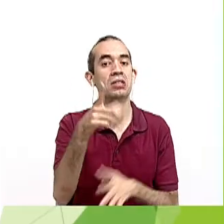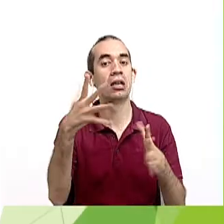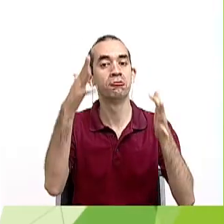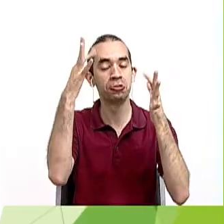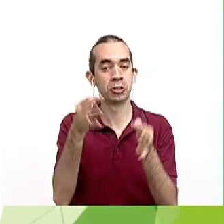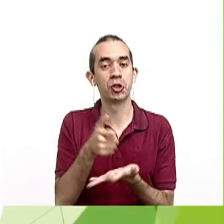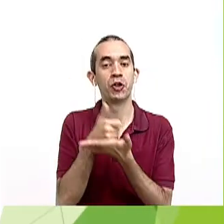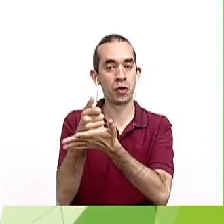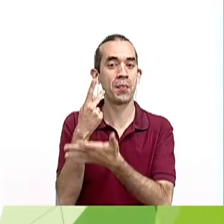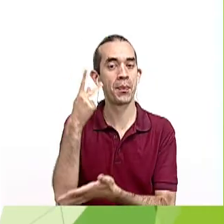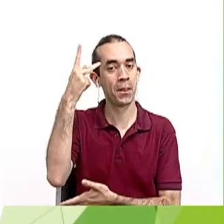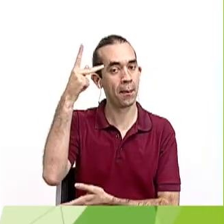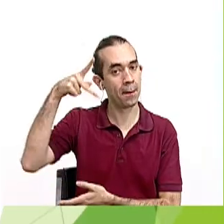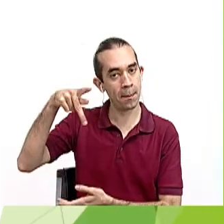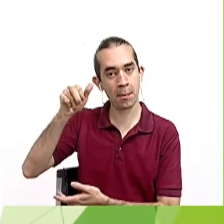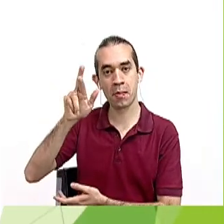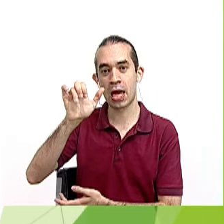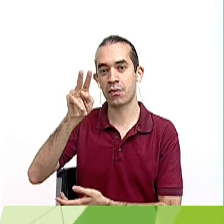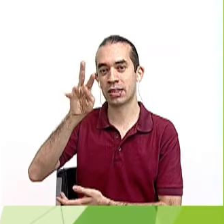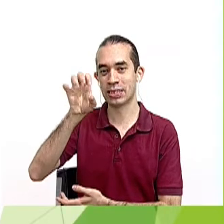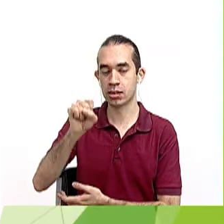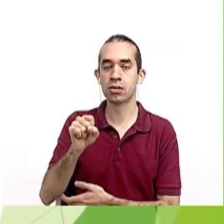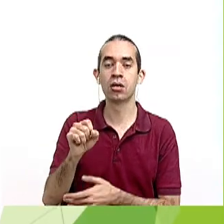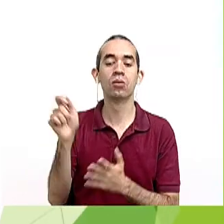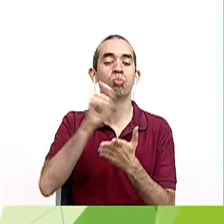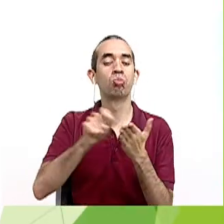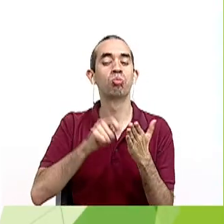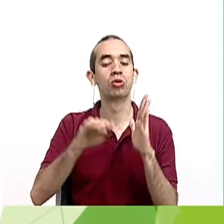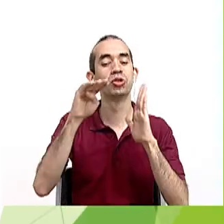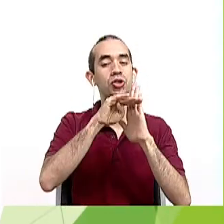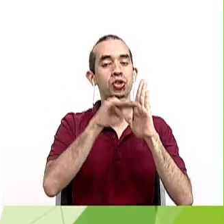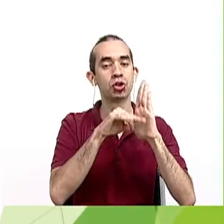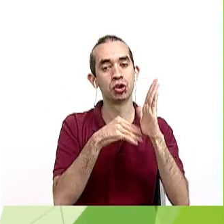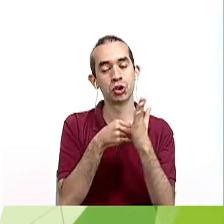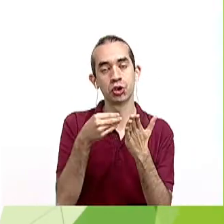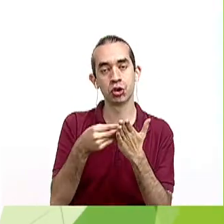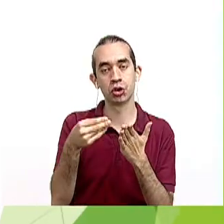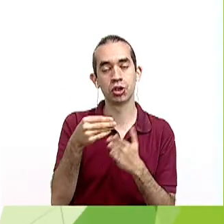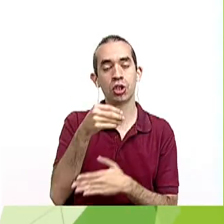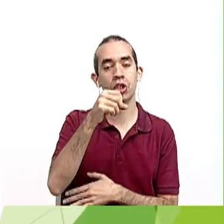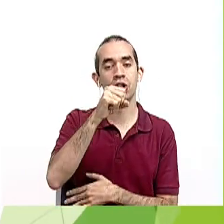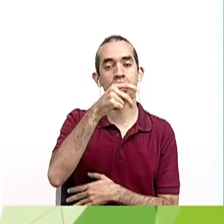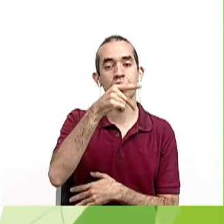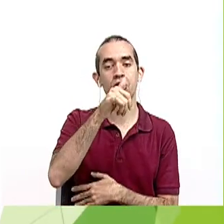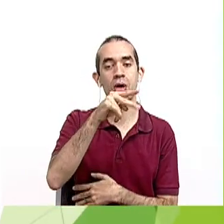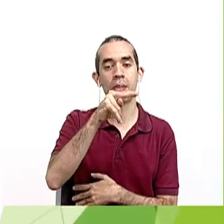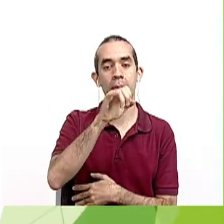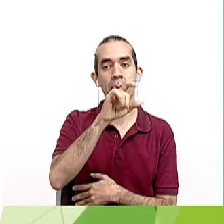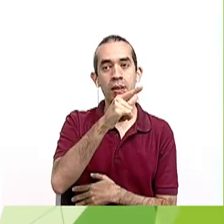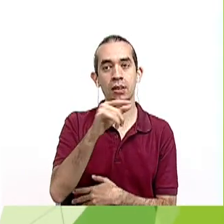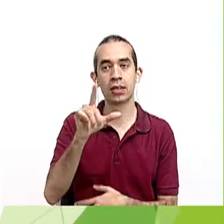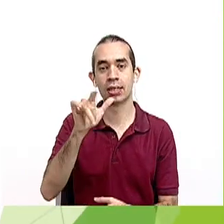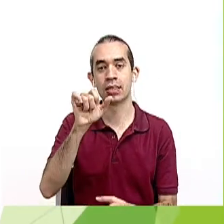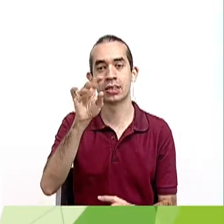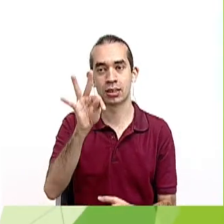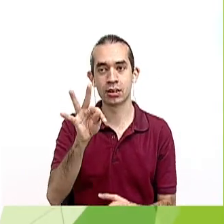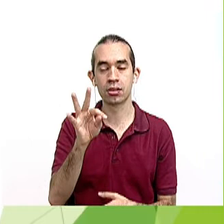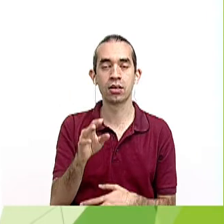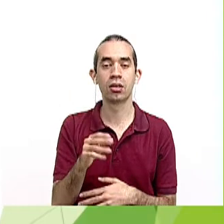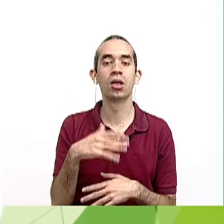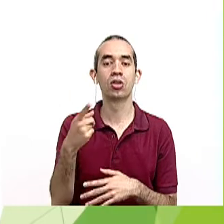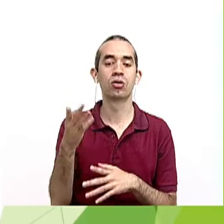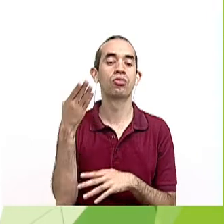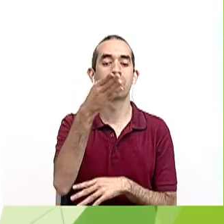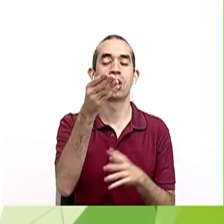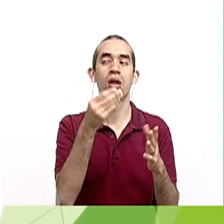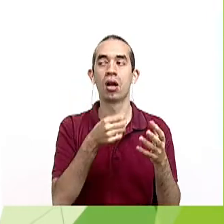parents write in the shopping lists for the next time they go to the supermarket. For doing this,